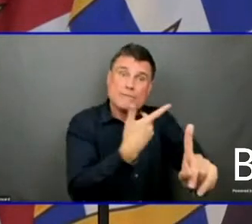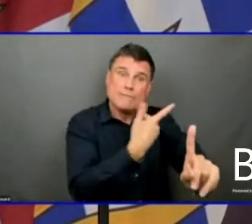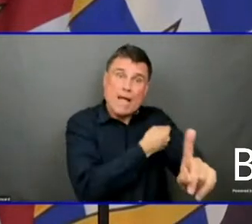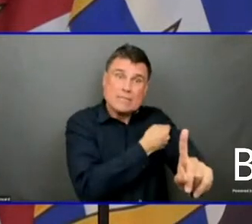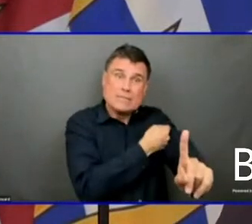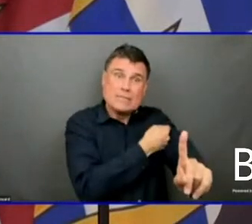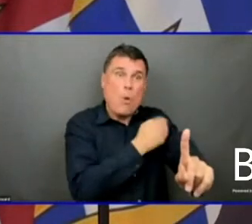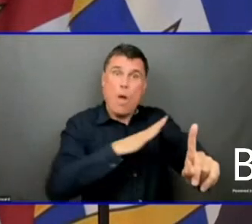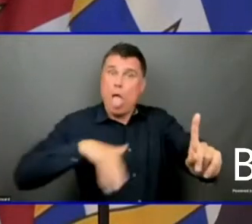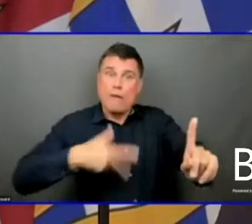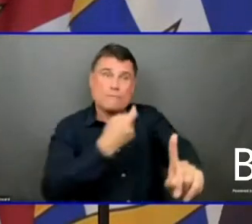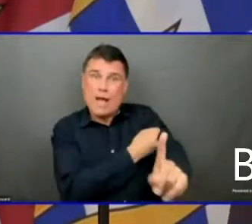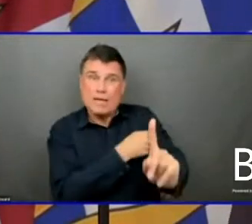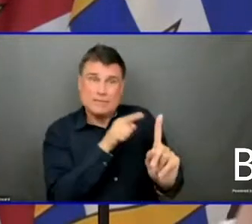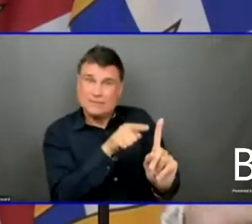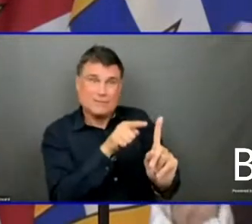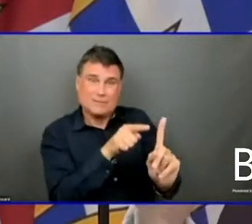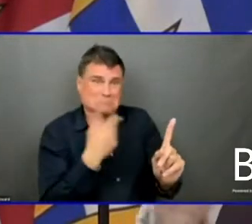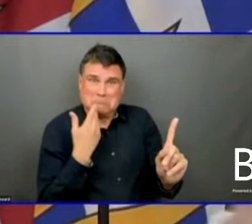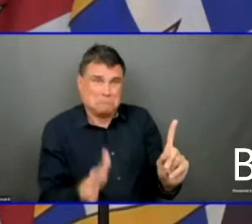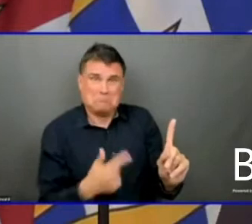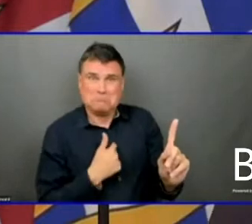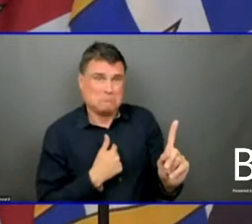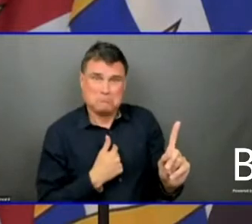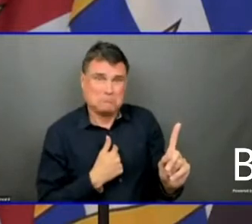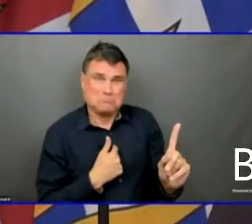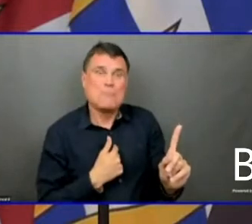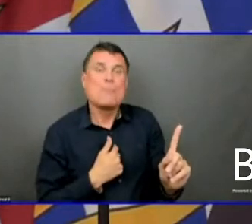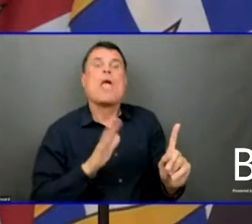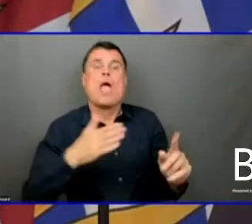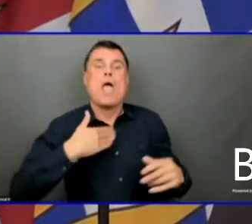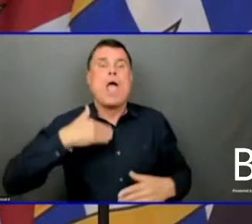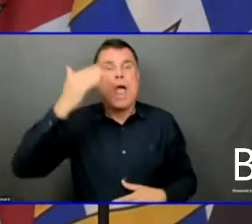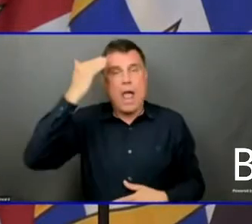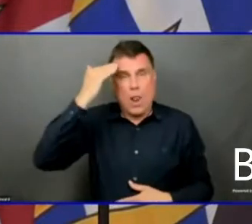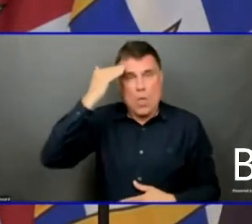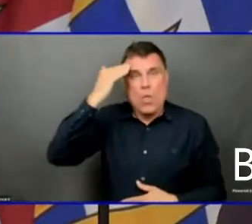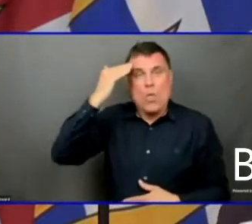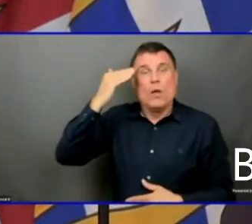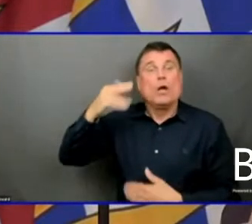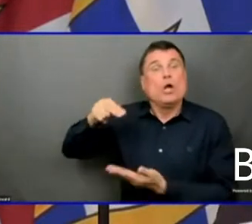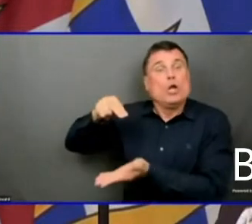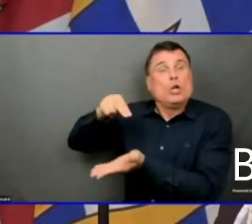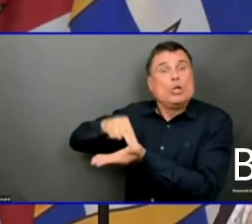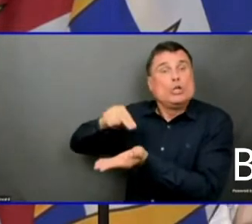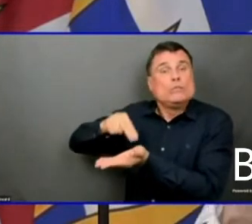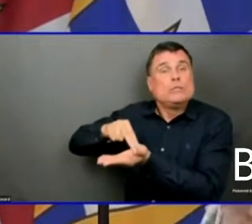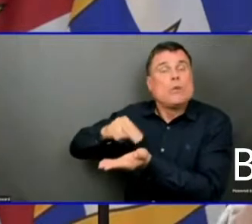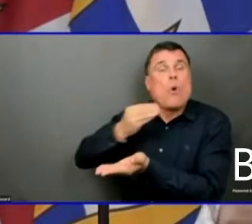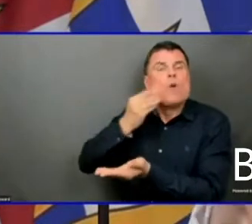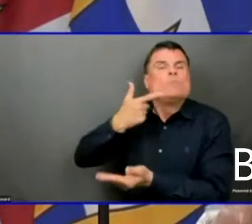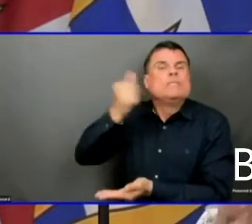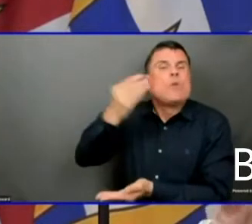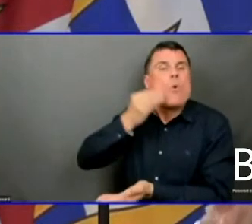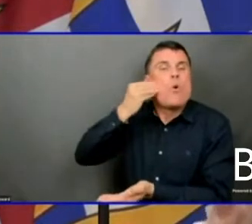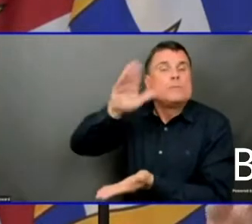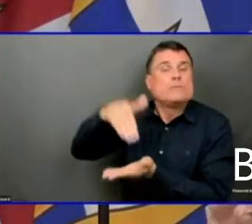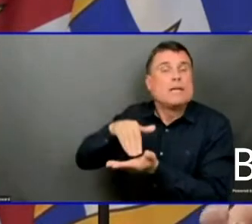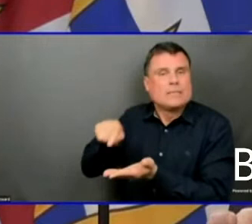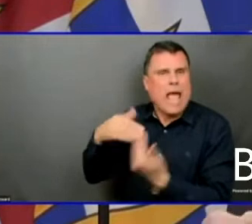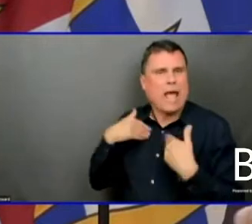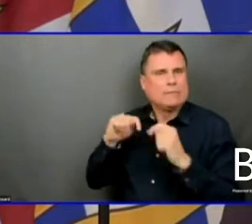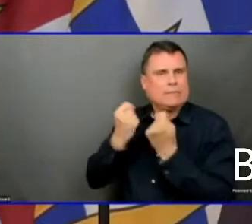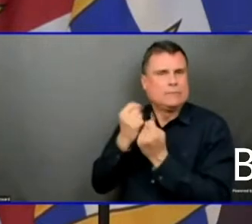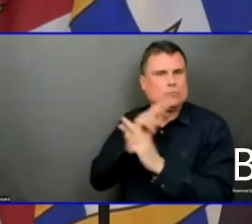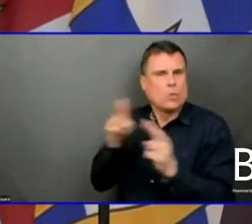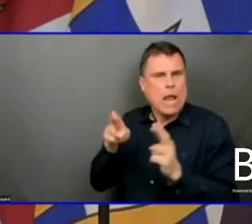the long-term care outbreaks, for example, because the public health team on the ground is able to understand, does the investigation on